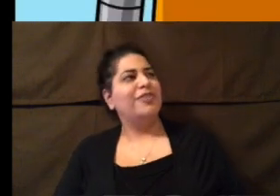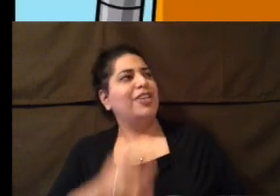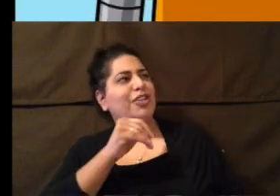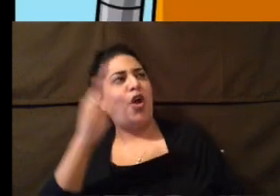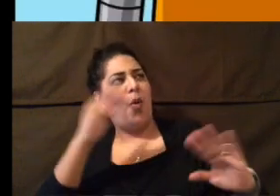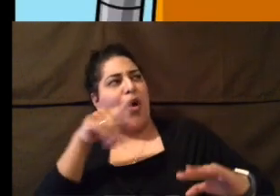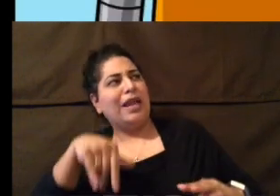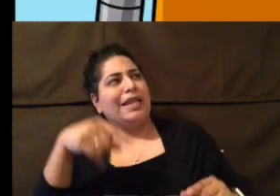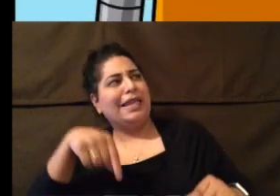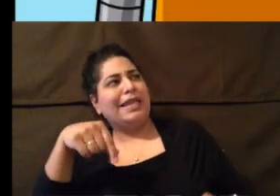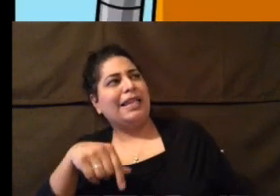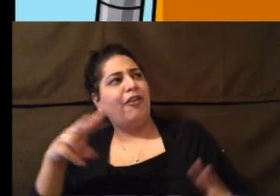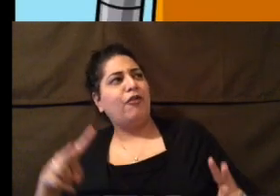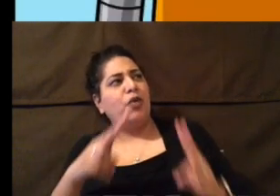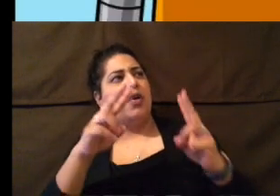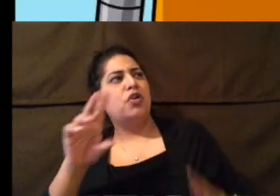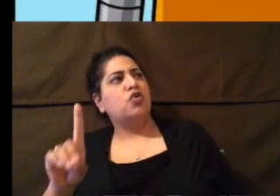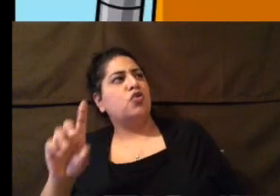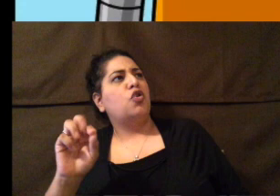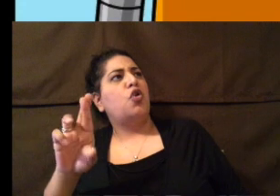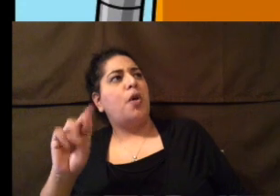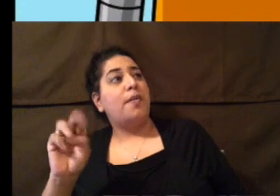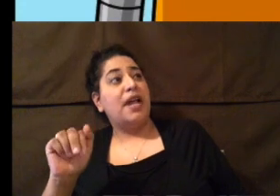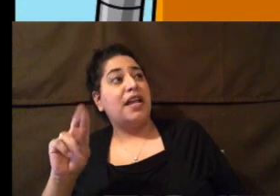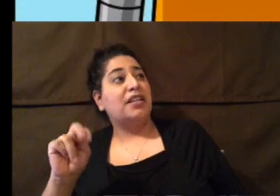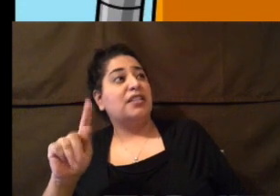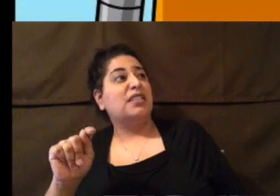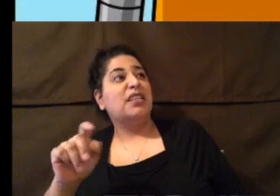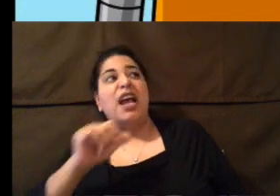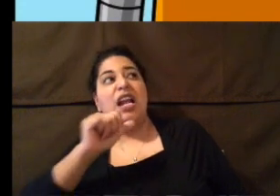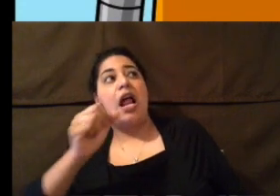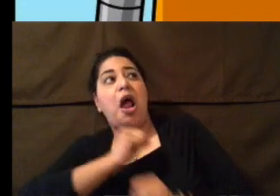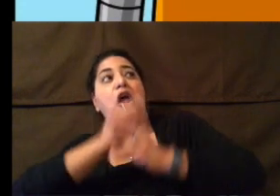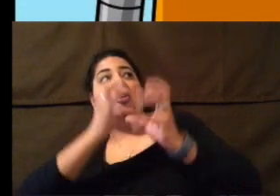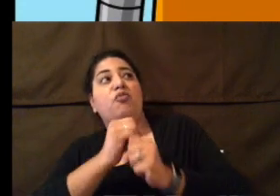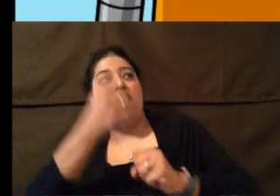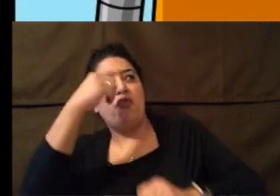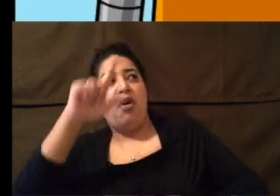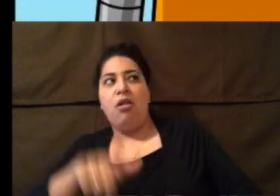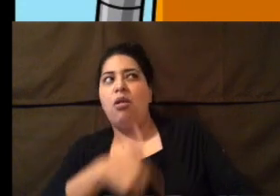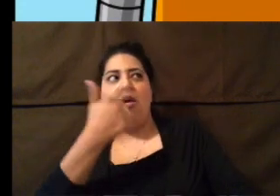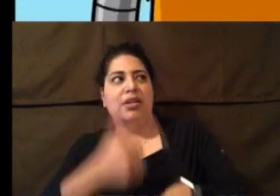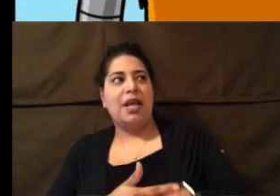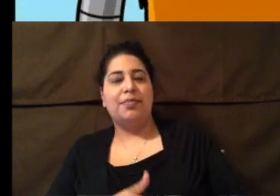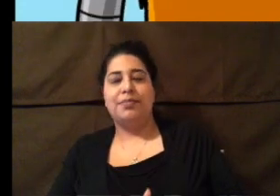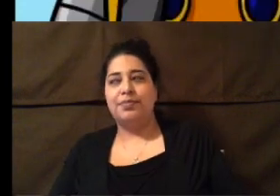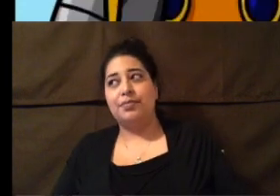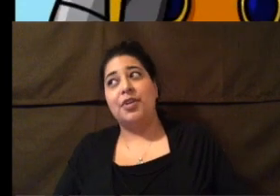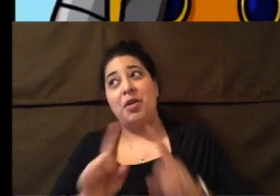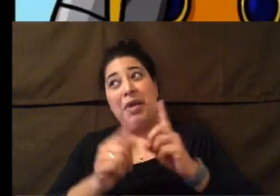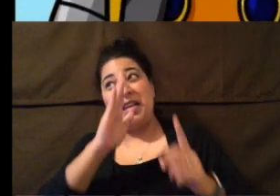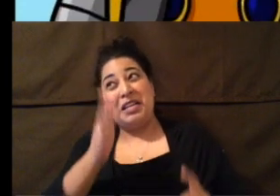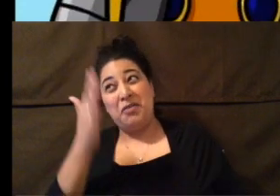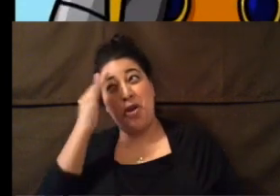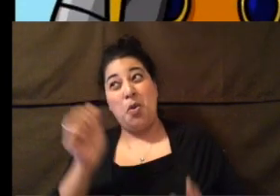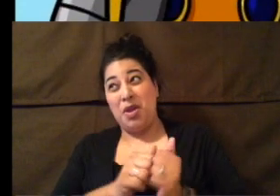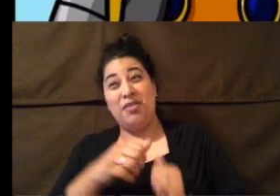Don't worry, Moby. This volcano is dormant. That means it hasn't erupted for a long time. Of